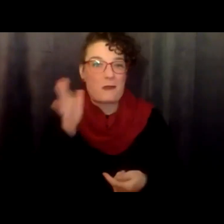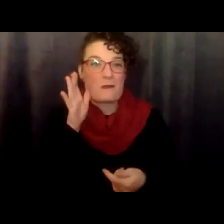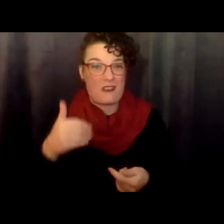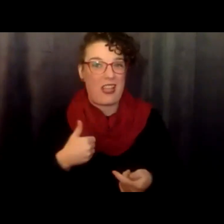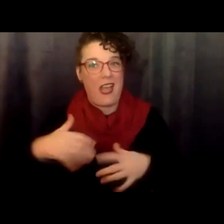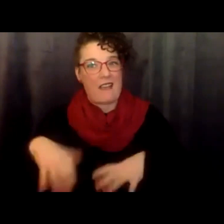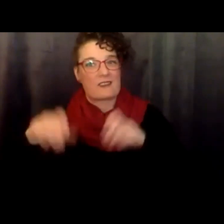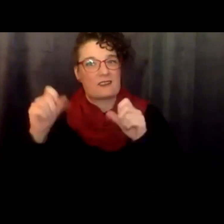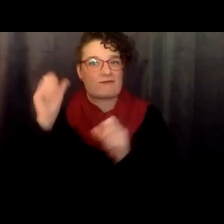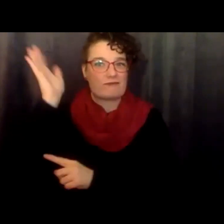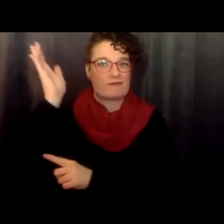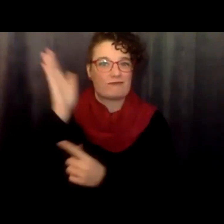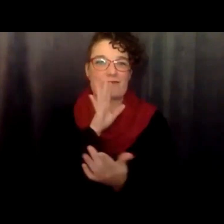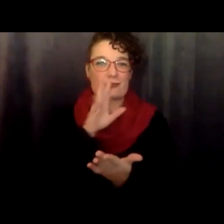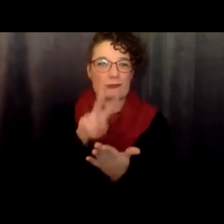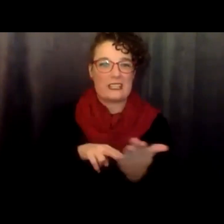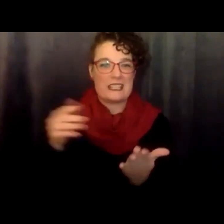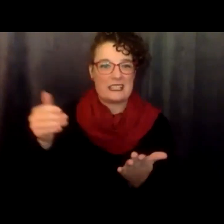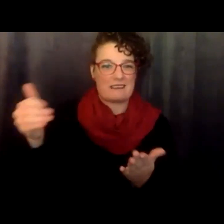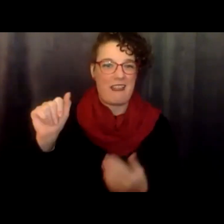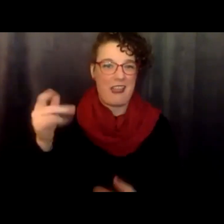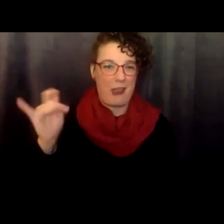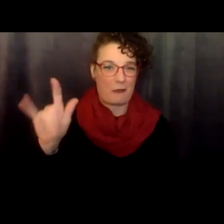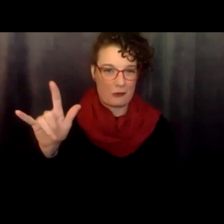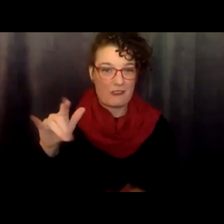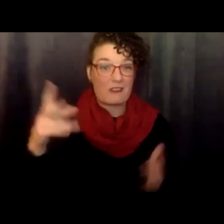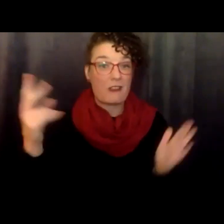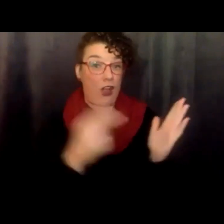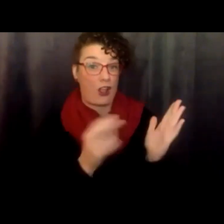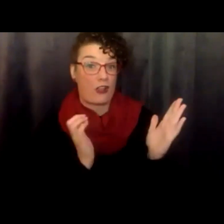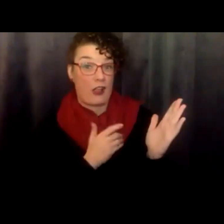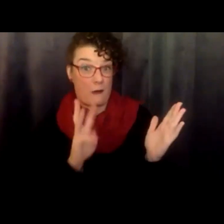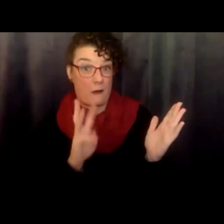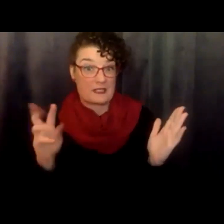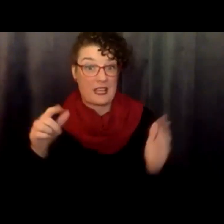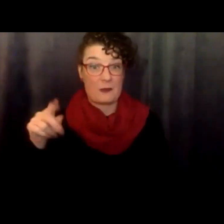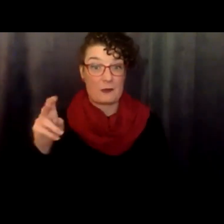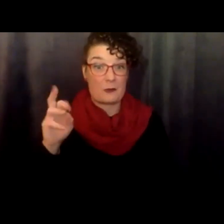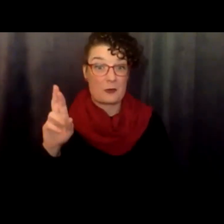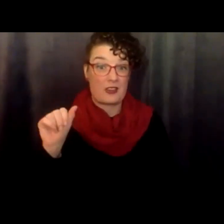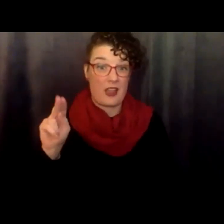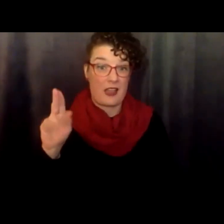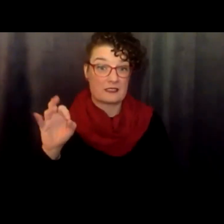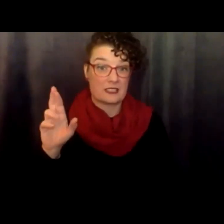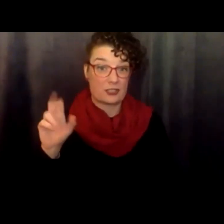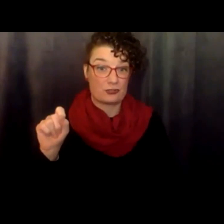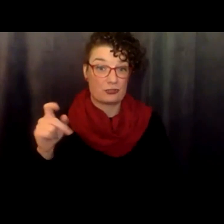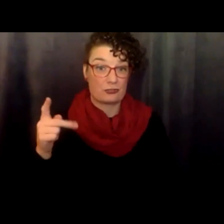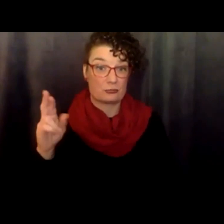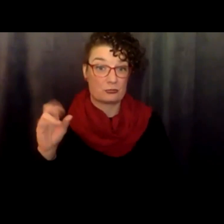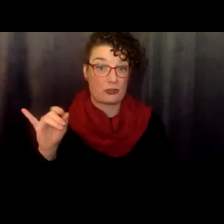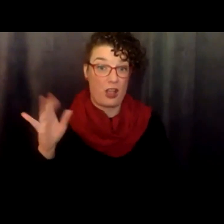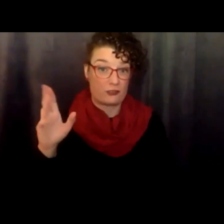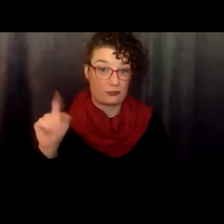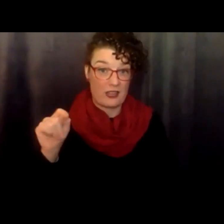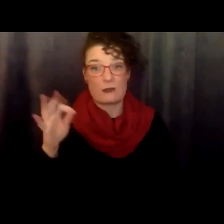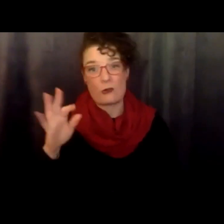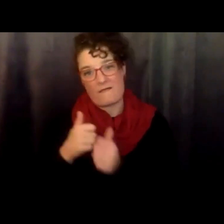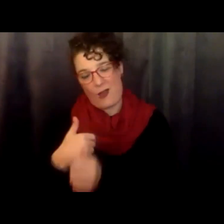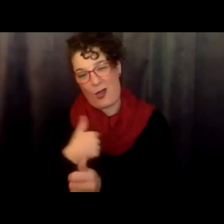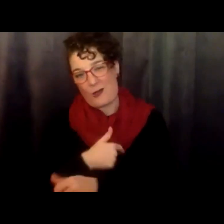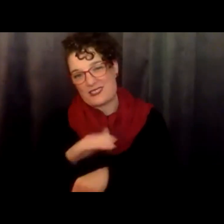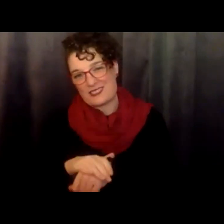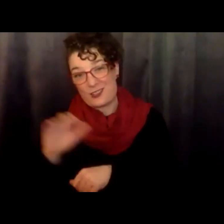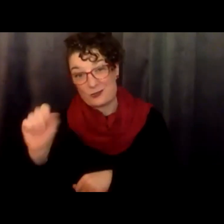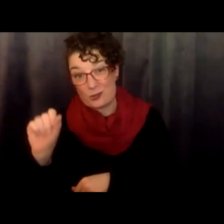April. So you can check our website, our Queer Ancestors Project website, or follow us on Facebook or Insta to be sure you hear